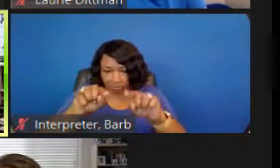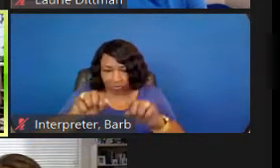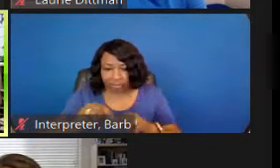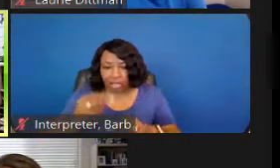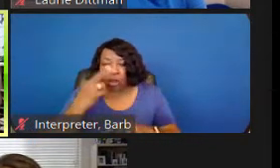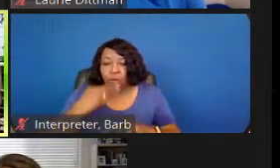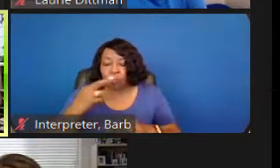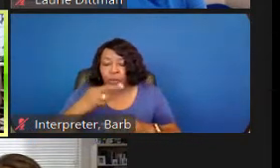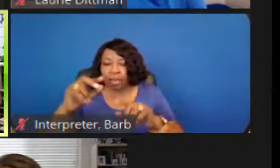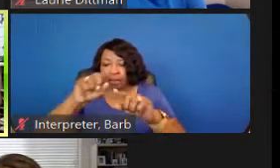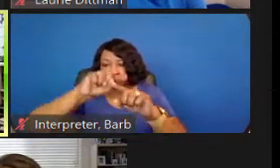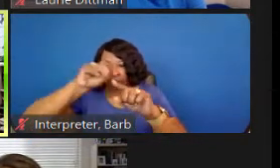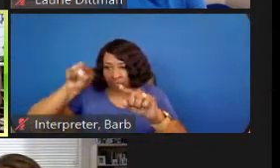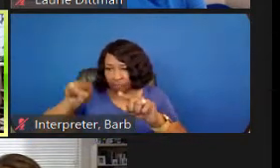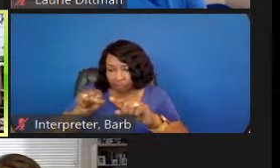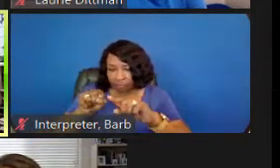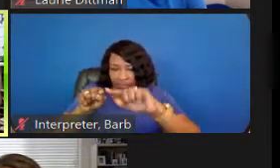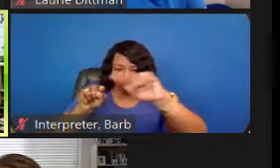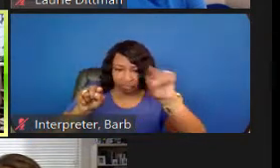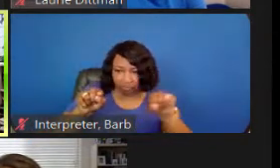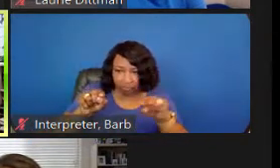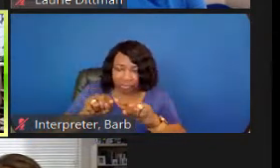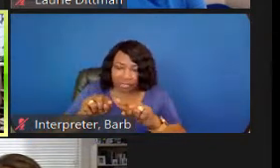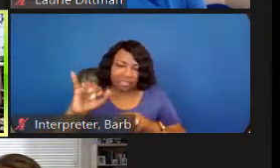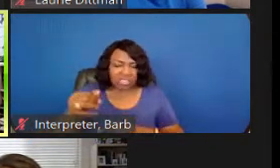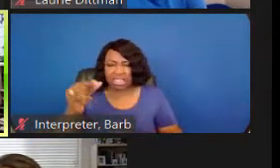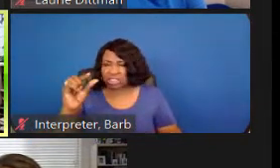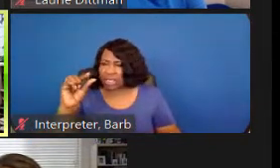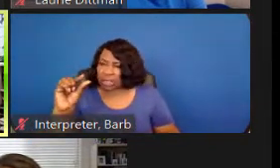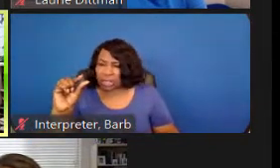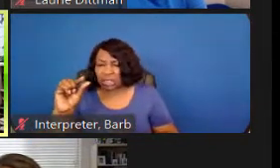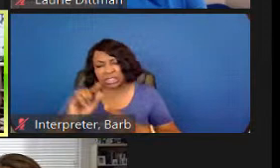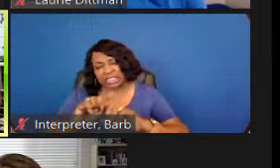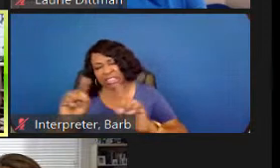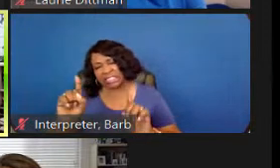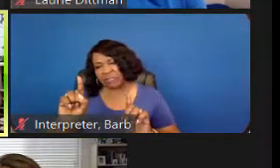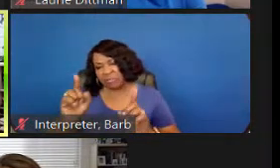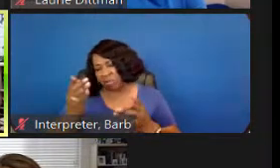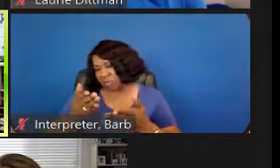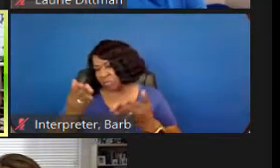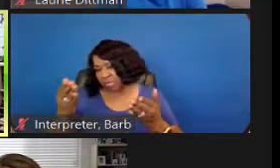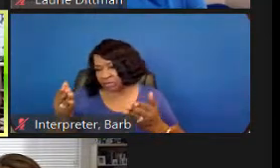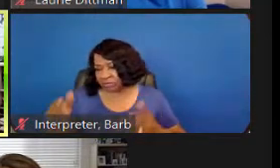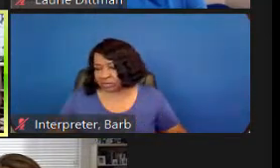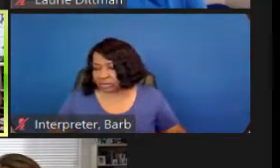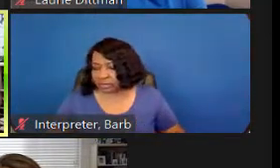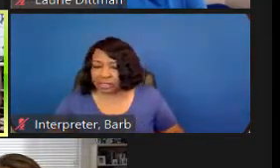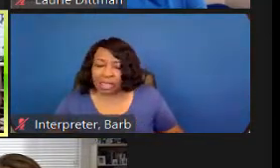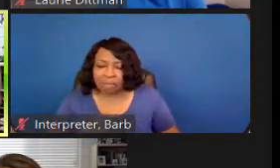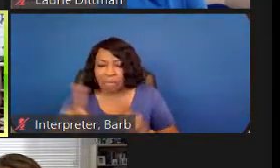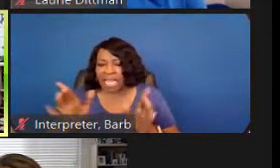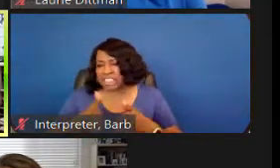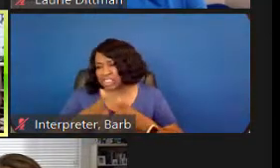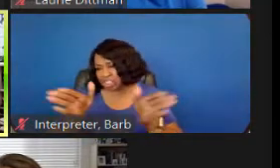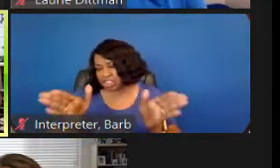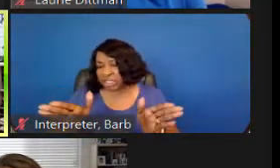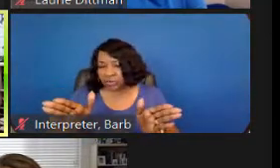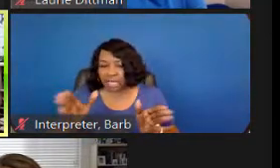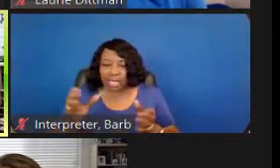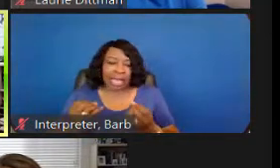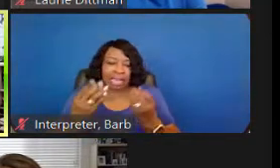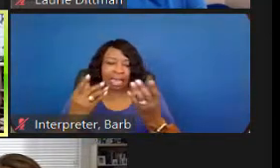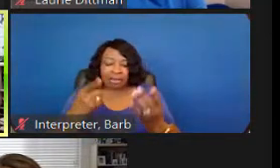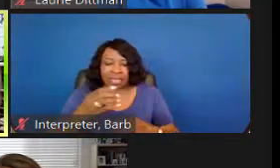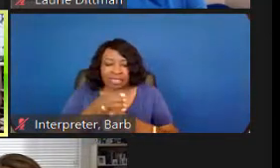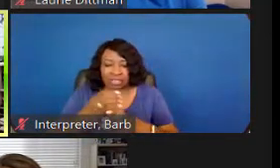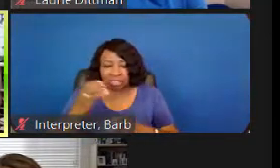red headlight. So just a little different feature. But in general, a lot of these cars, it's